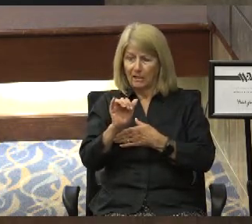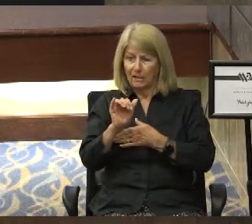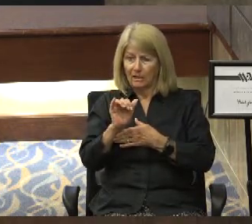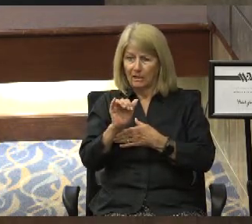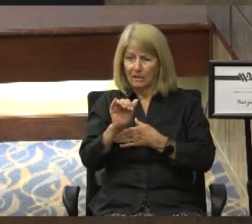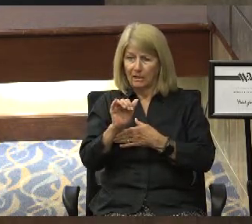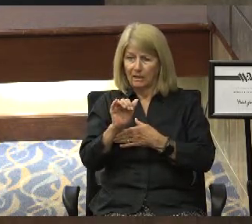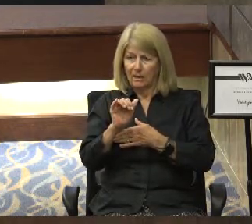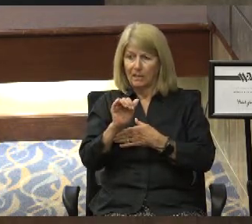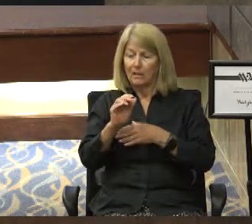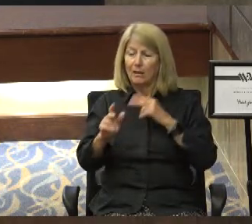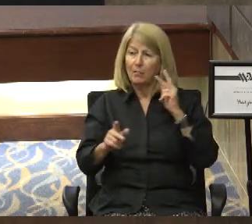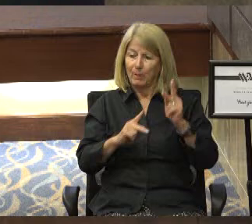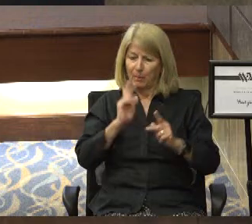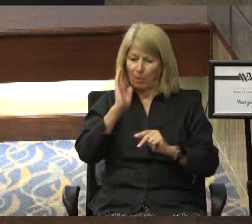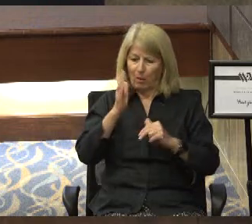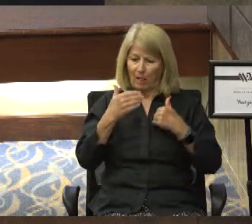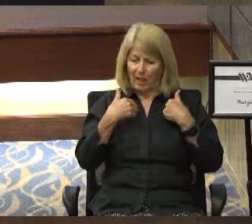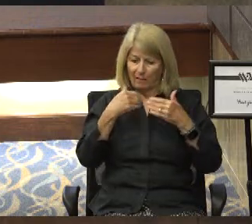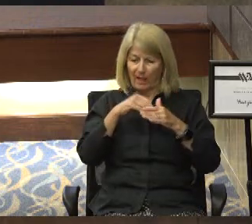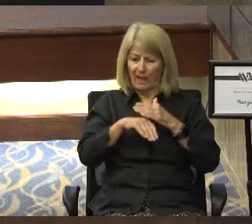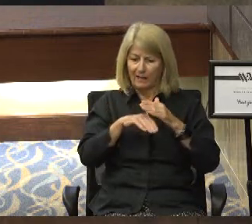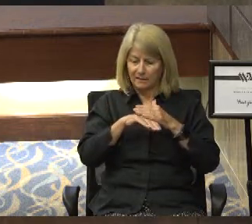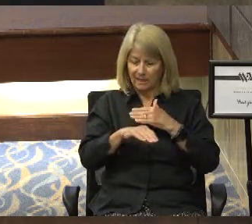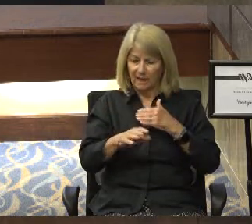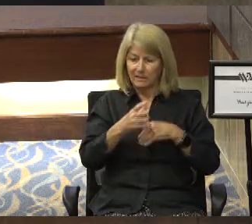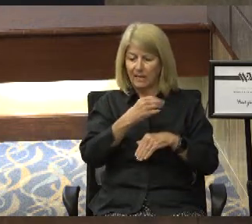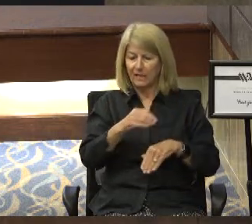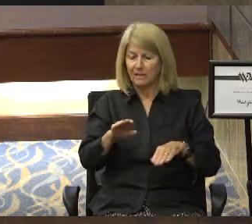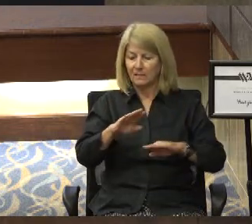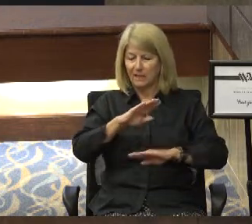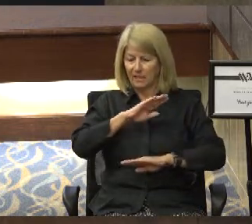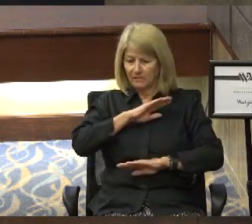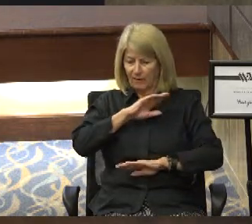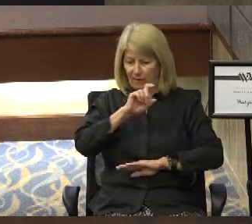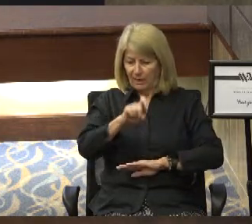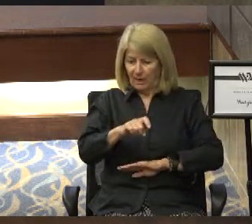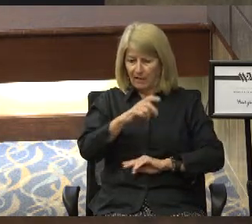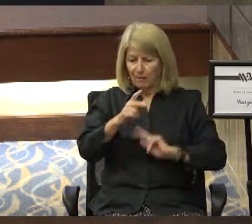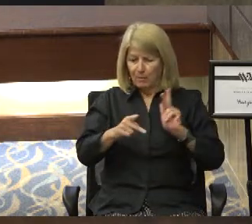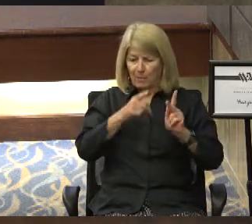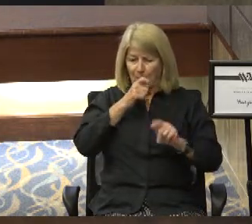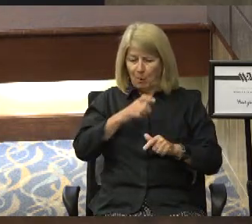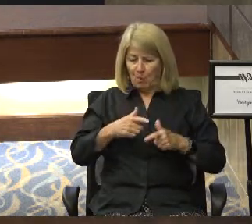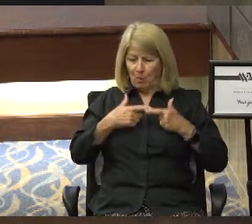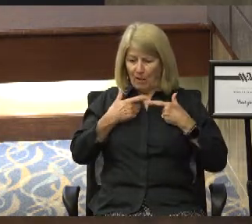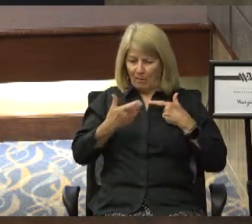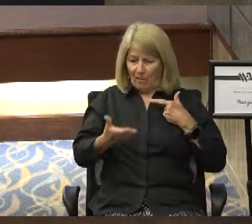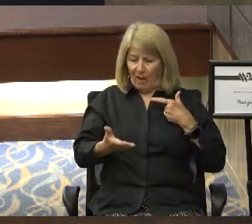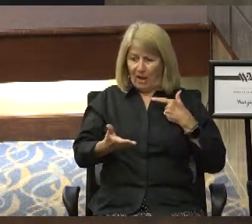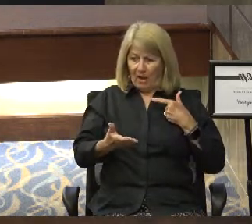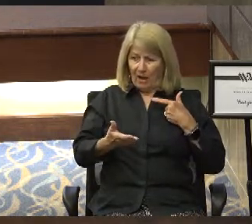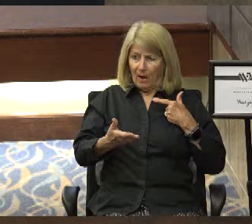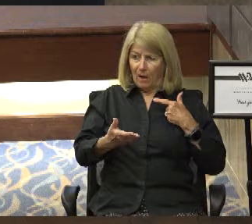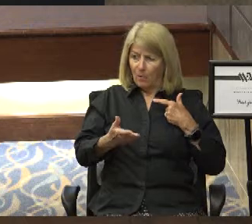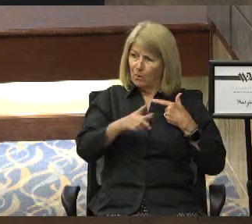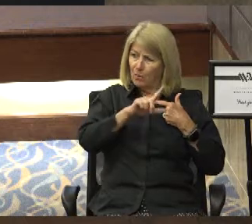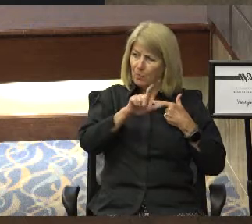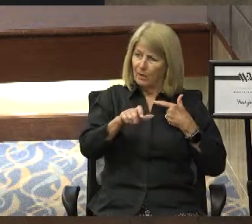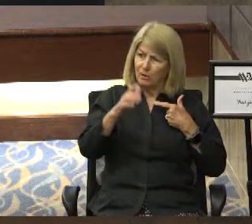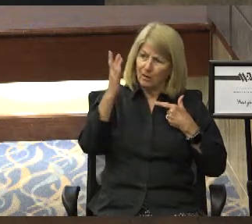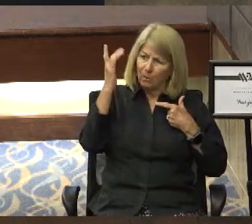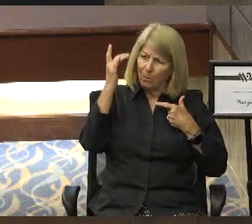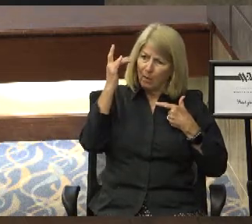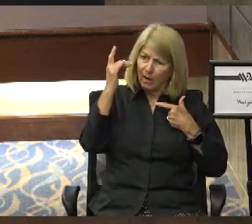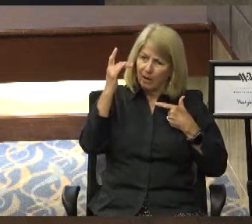their folks are able to have access. And it also meets the needs of folks who live there who question why would there be a